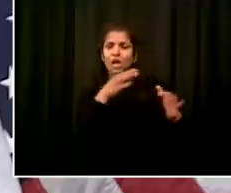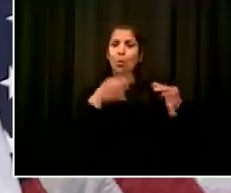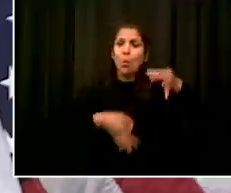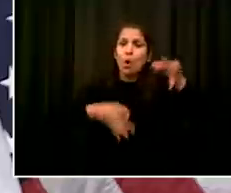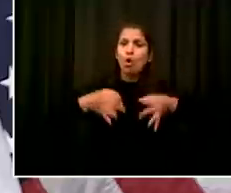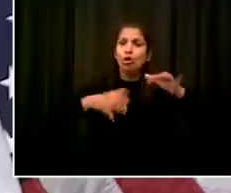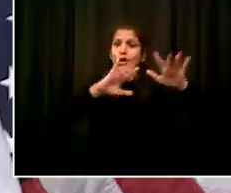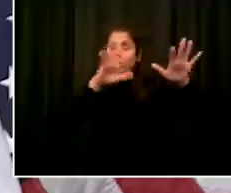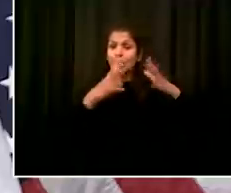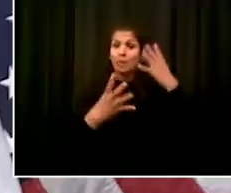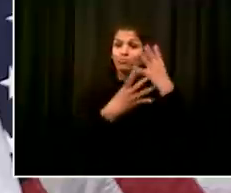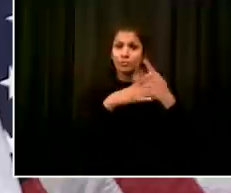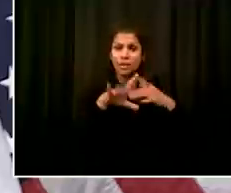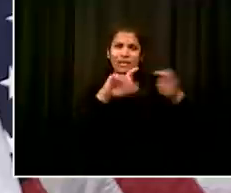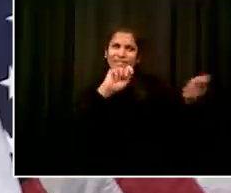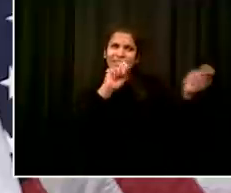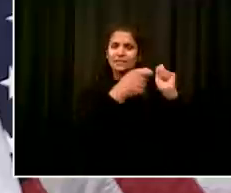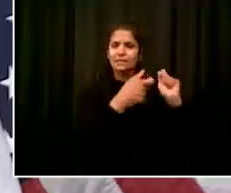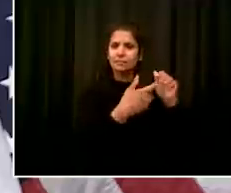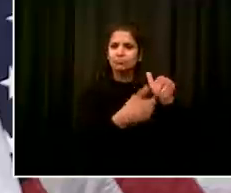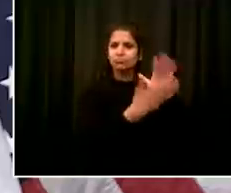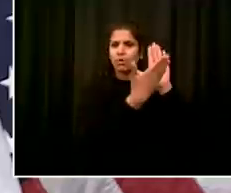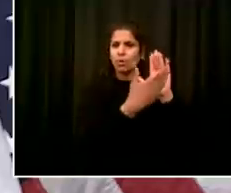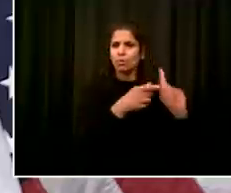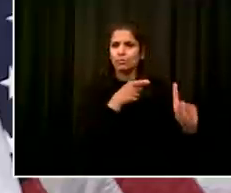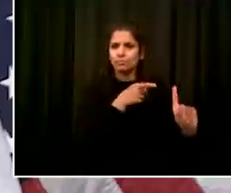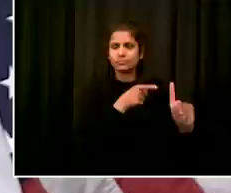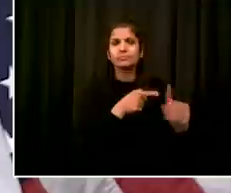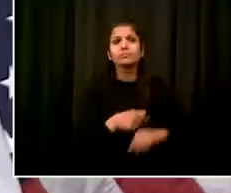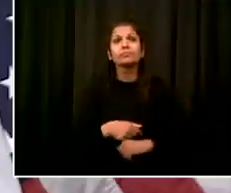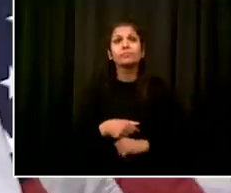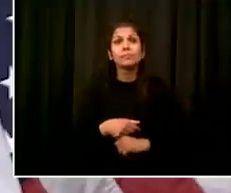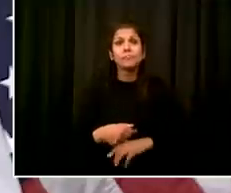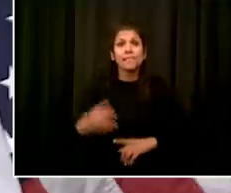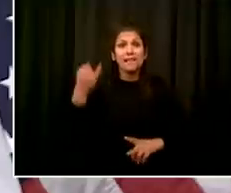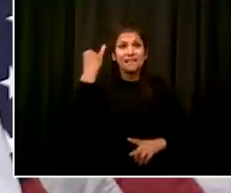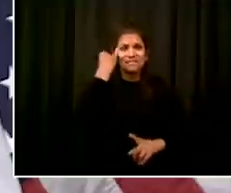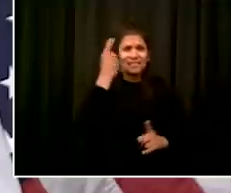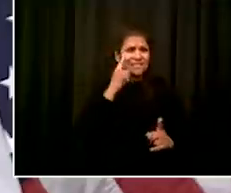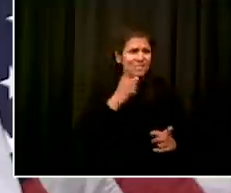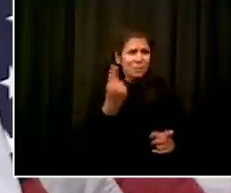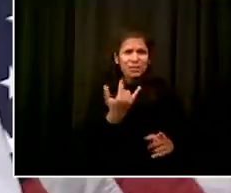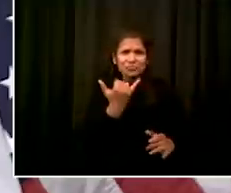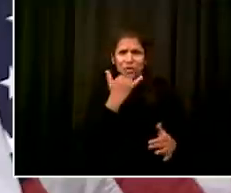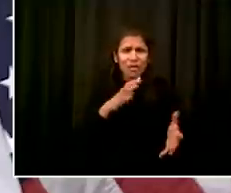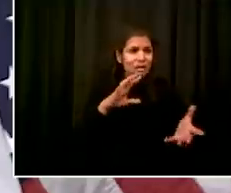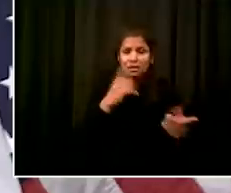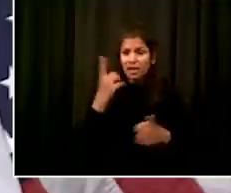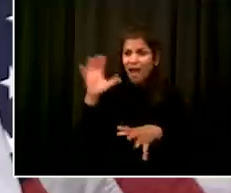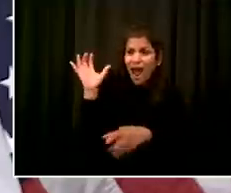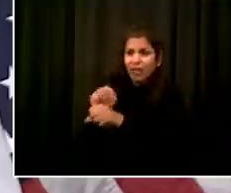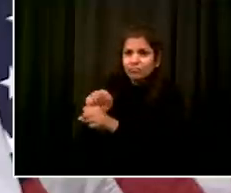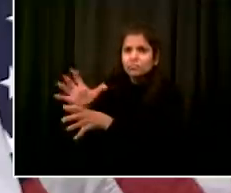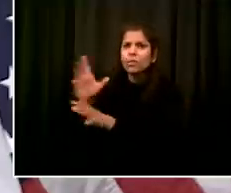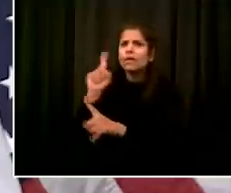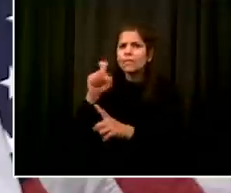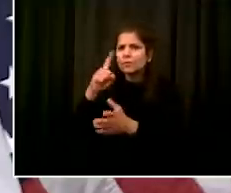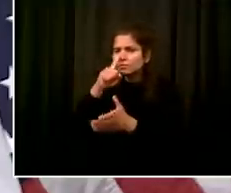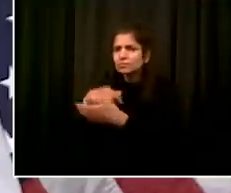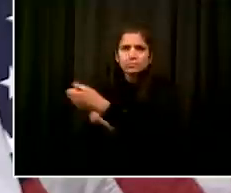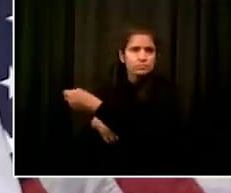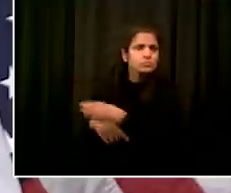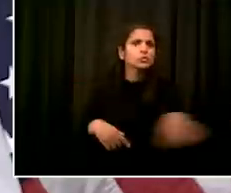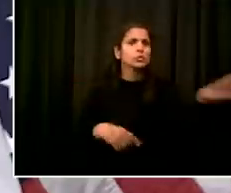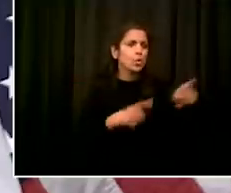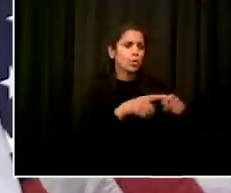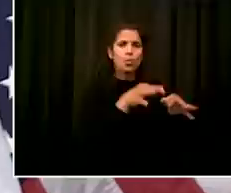Commissioner Shea's vision of youth policing, because that will be transcendent. That will take us to a whole nother place.